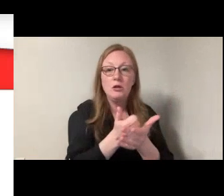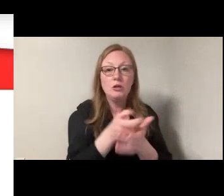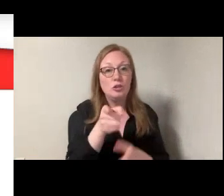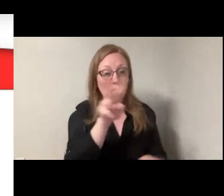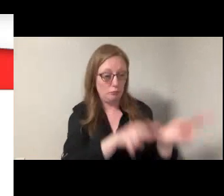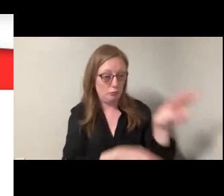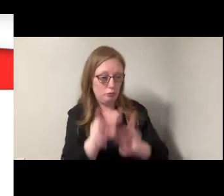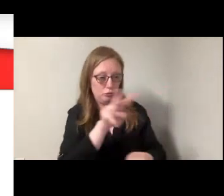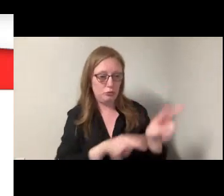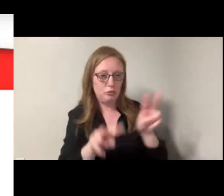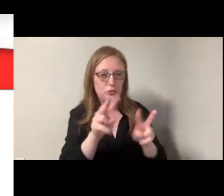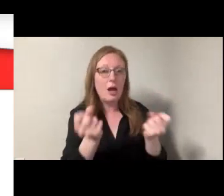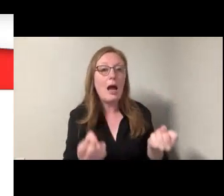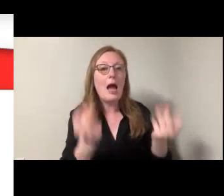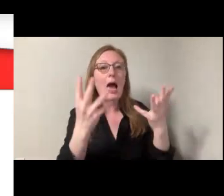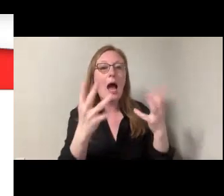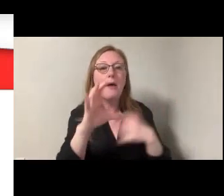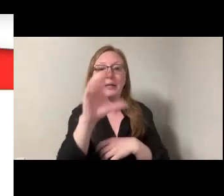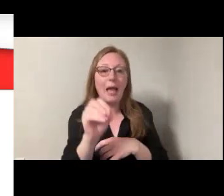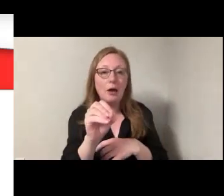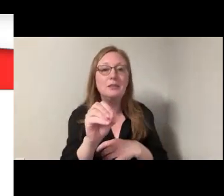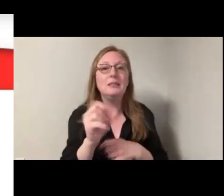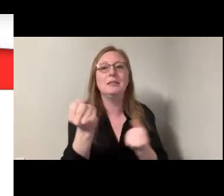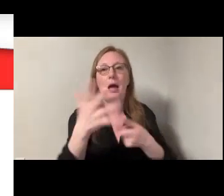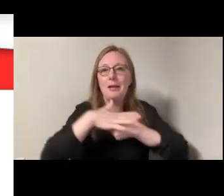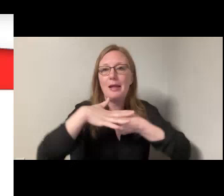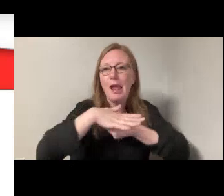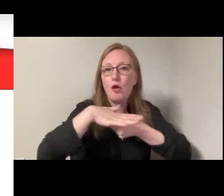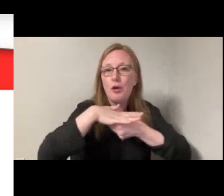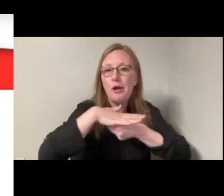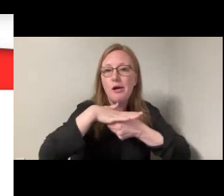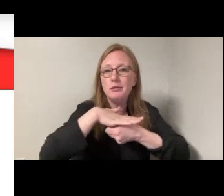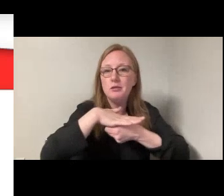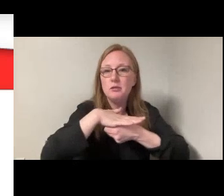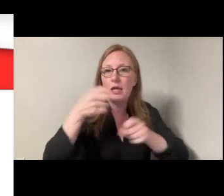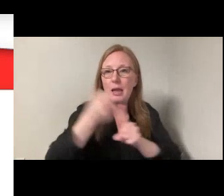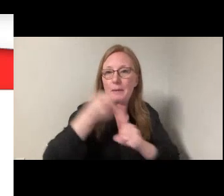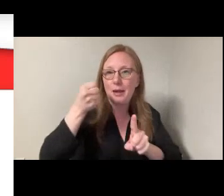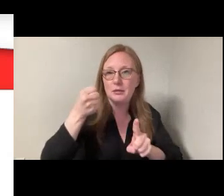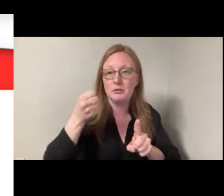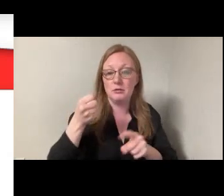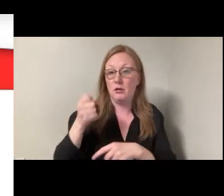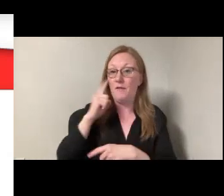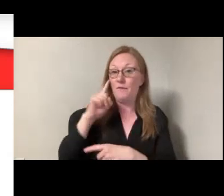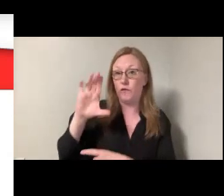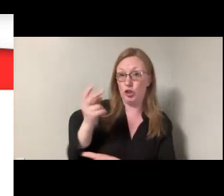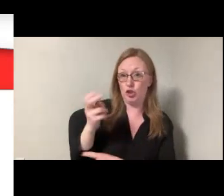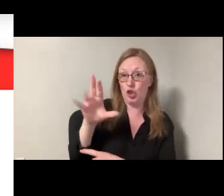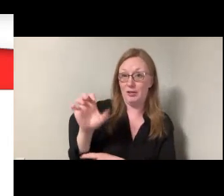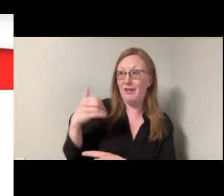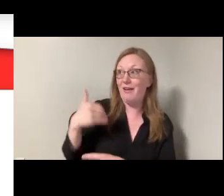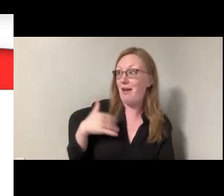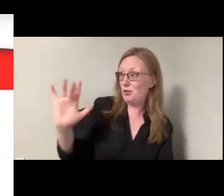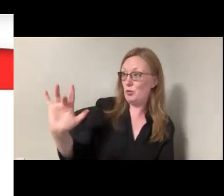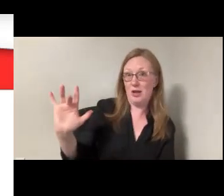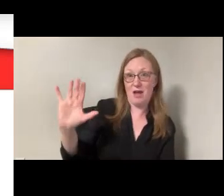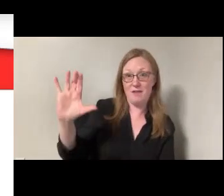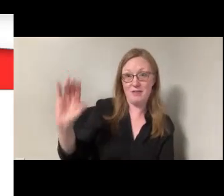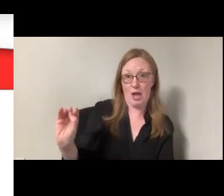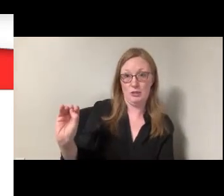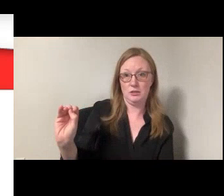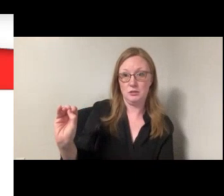many counties or parishes or municipalities that you're working with. Like in Hurricane Charlie, we suddenly had 25